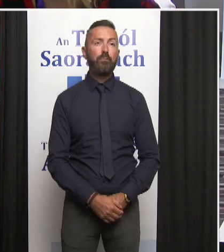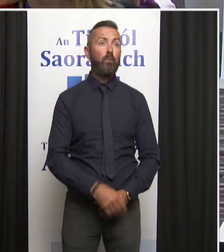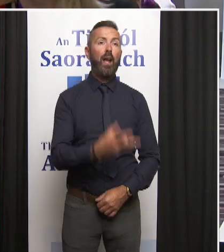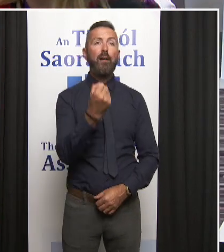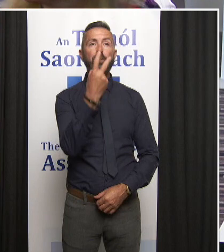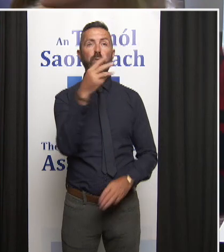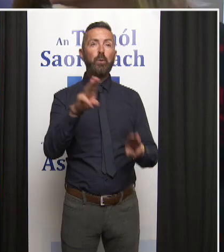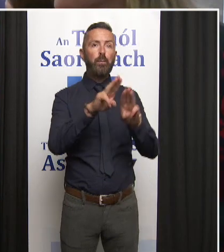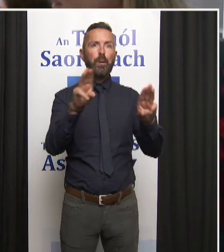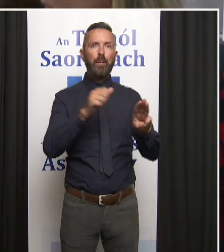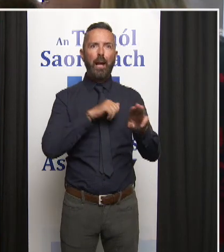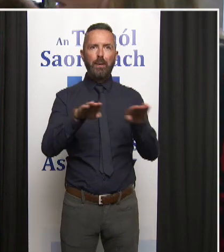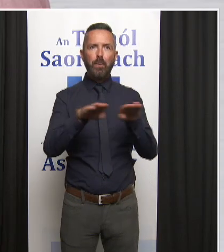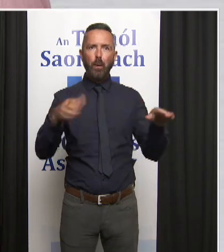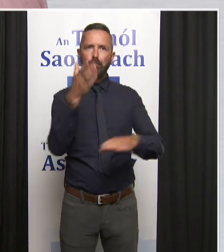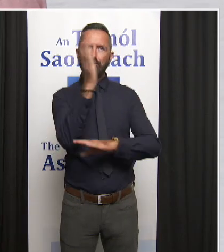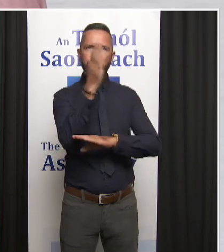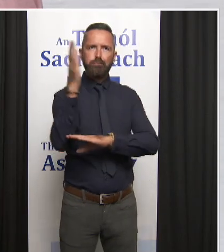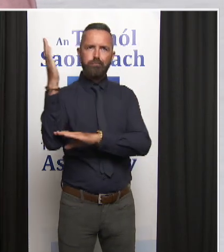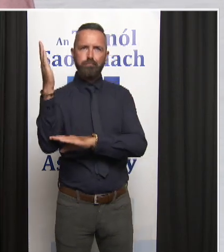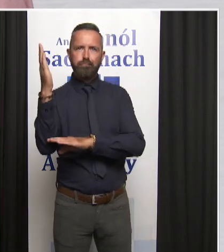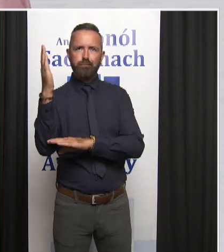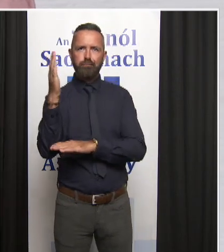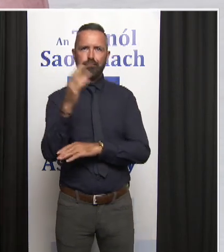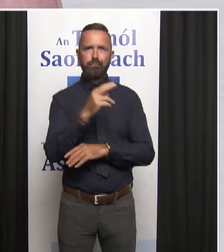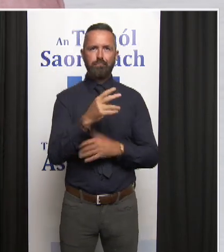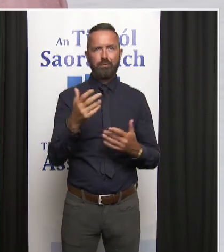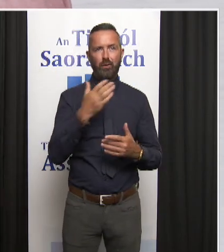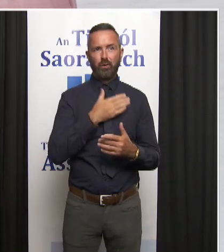up a bit. Yeah. Although obviously there are extreme divisions. There are.